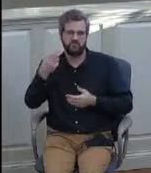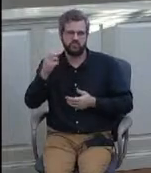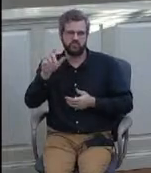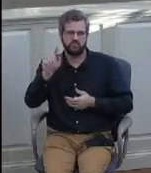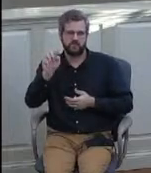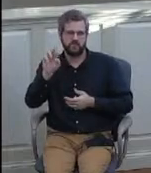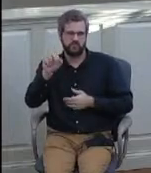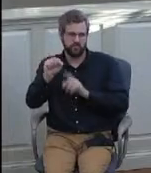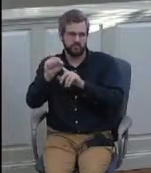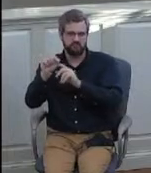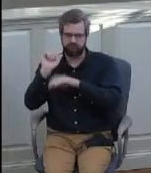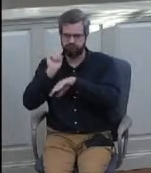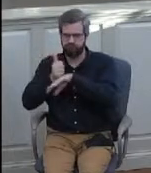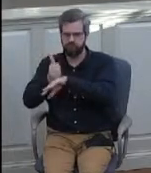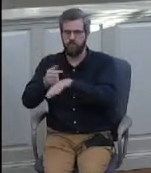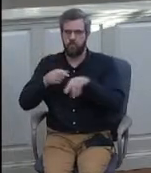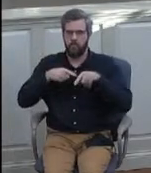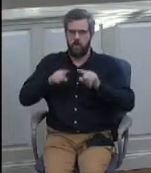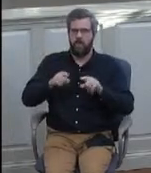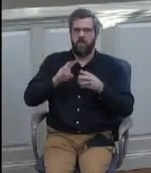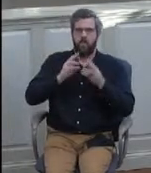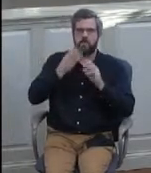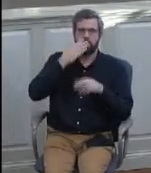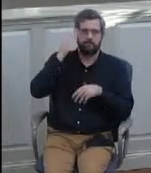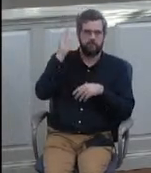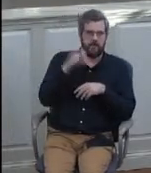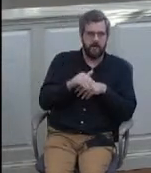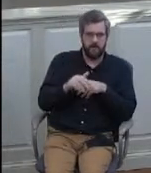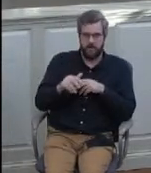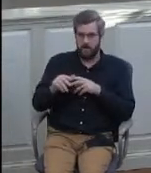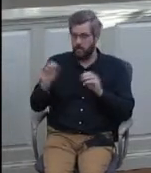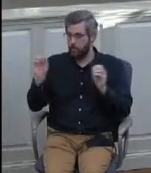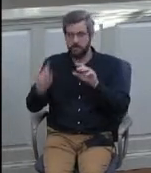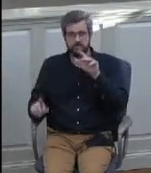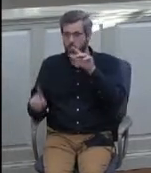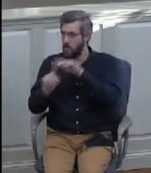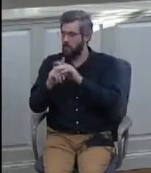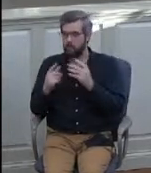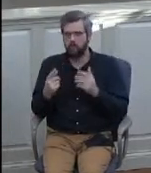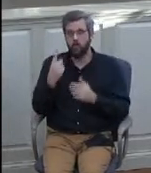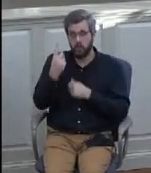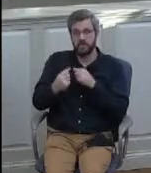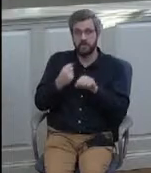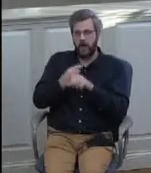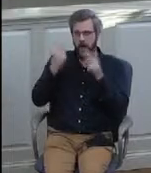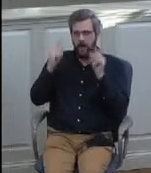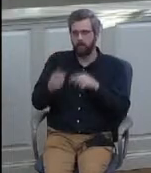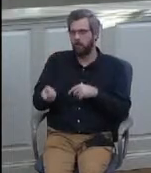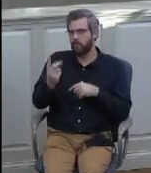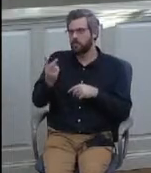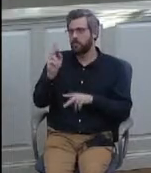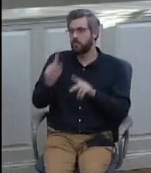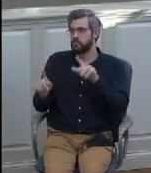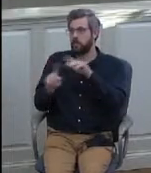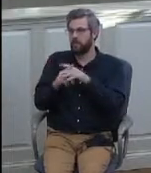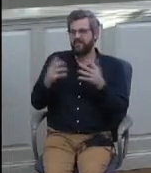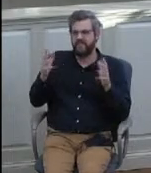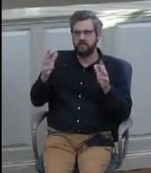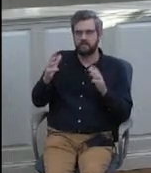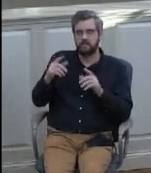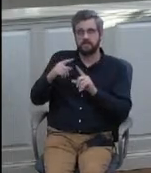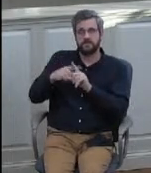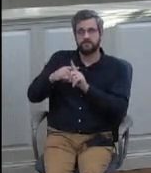during different weather-related things, and nobody would show up. I think one year we had 1 or 2 people show up, and that was it. And it would be below